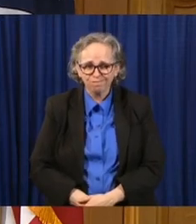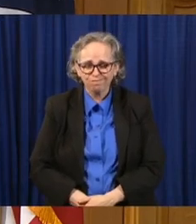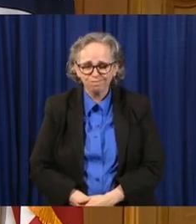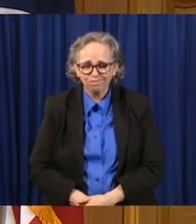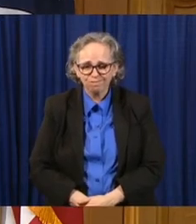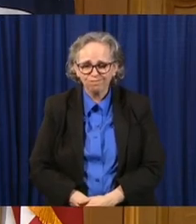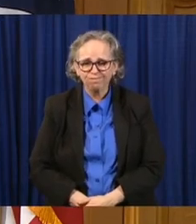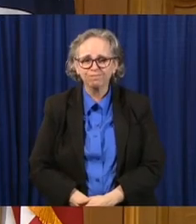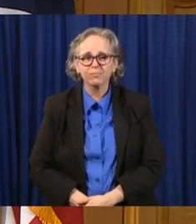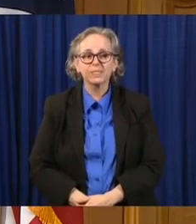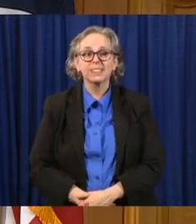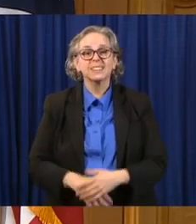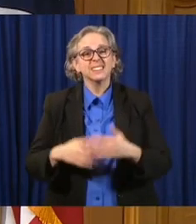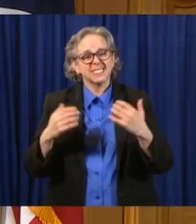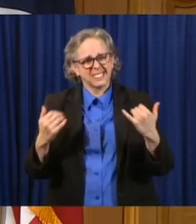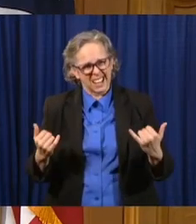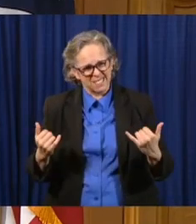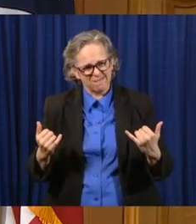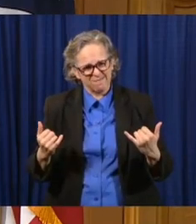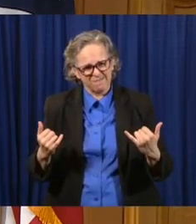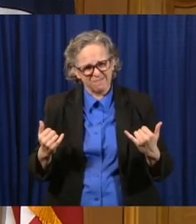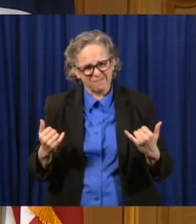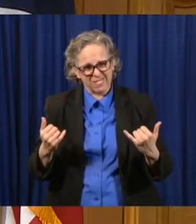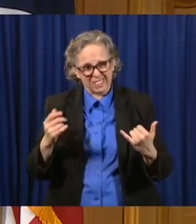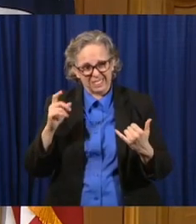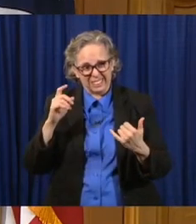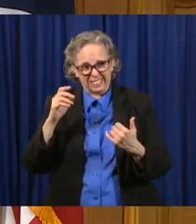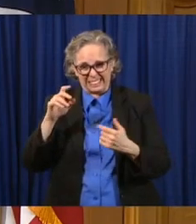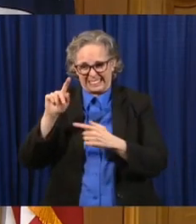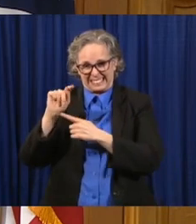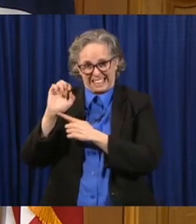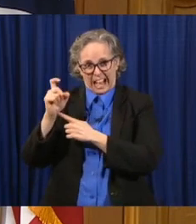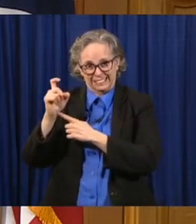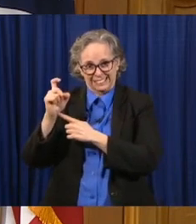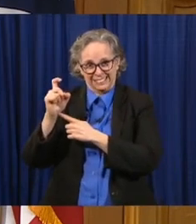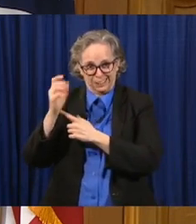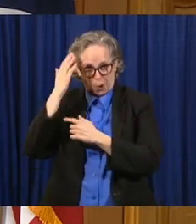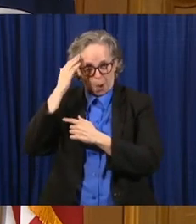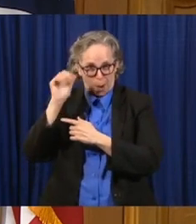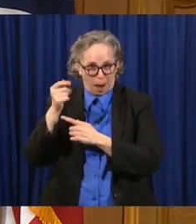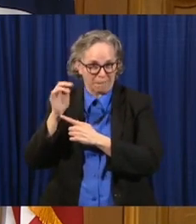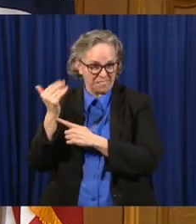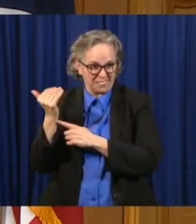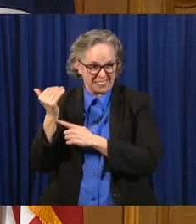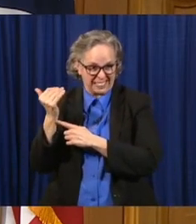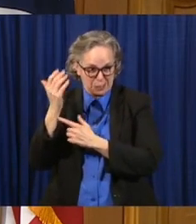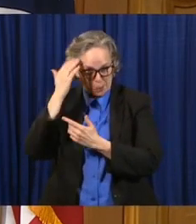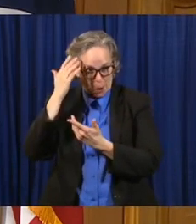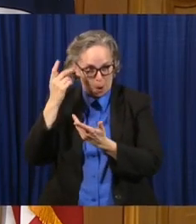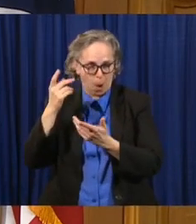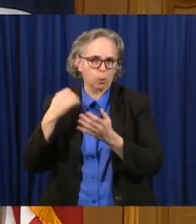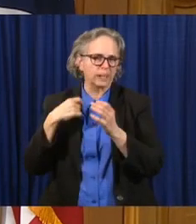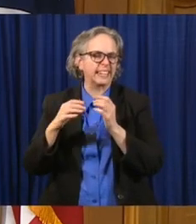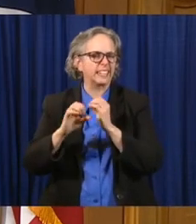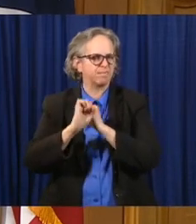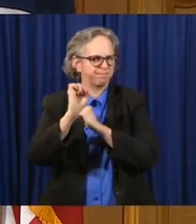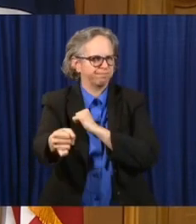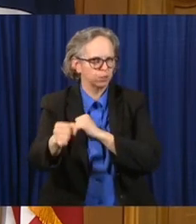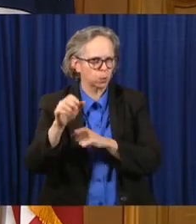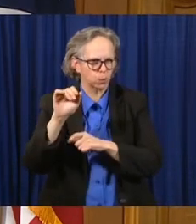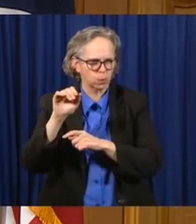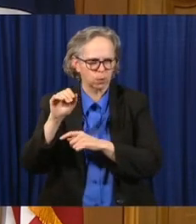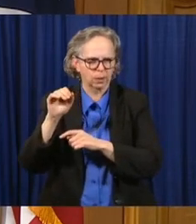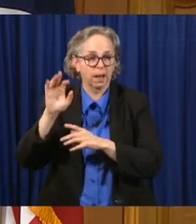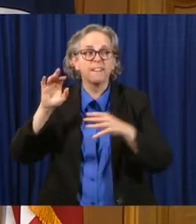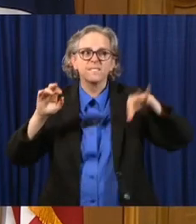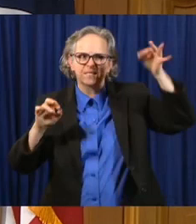Today was supposed to be tax day. As everyone knows, that has been delayed both at the federal level and then